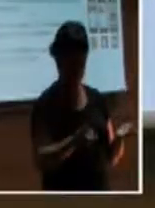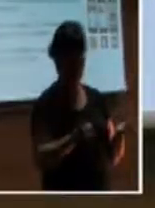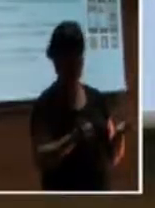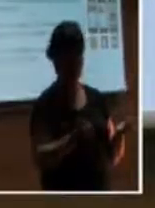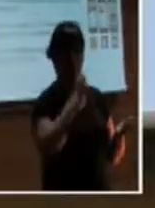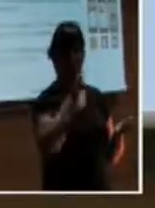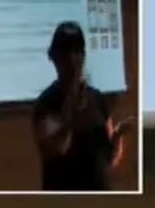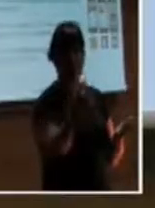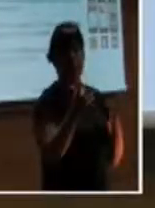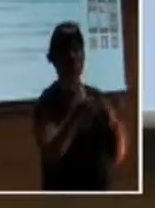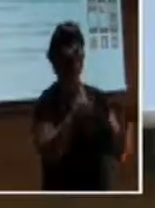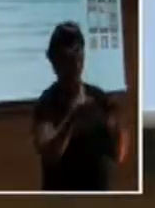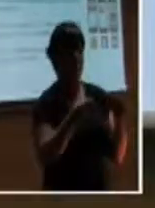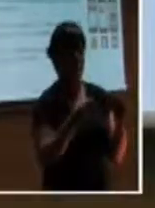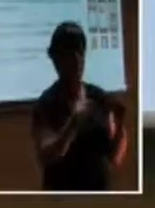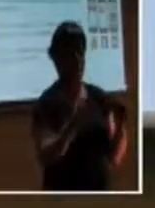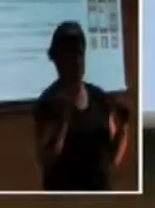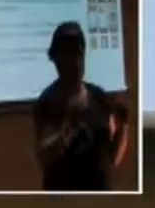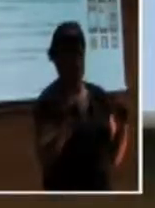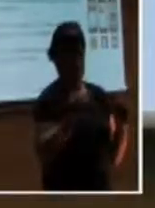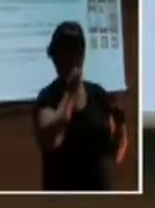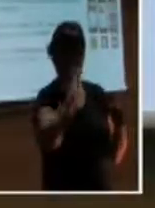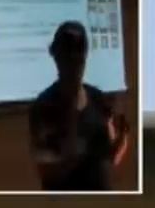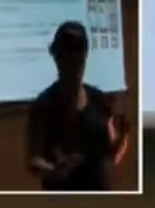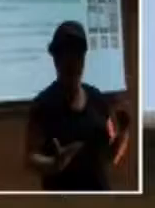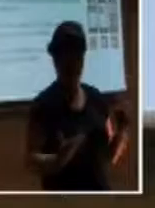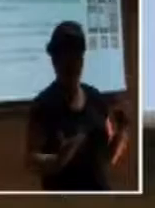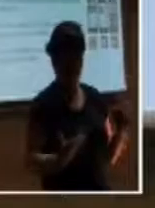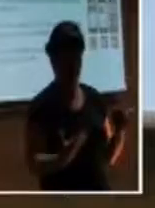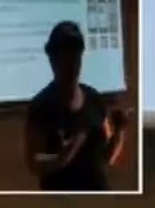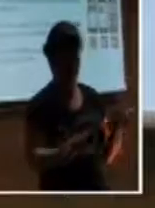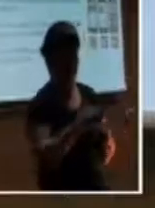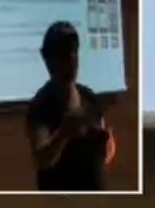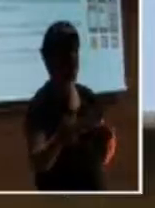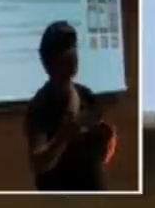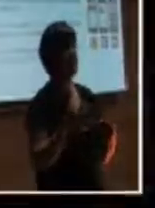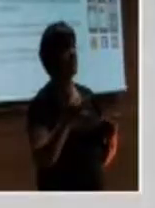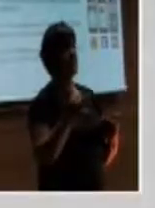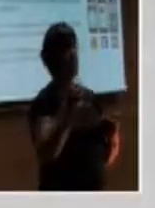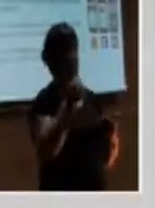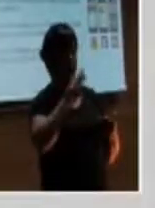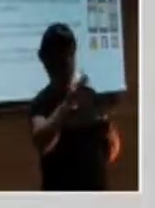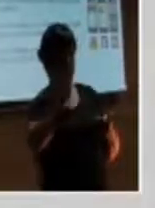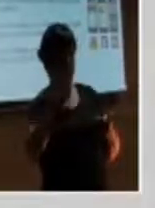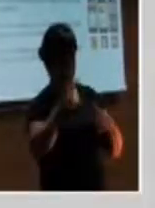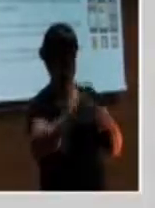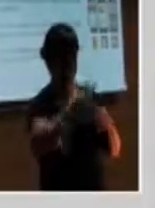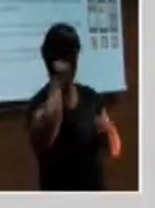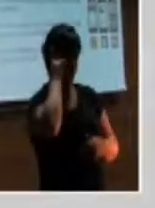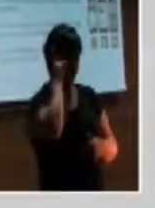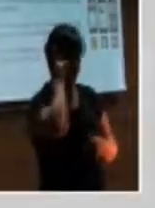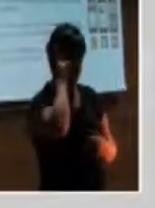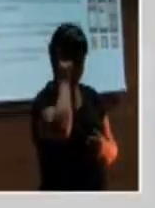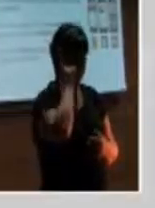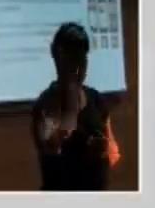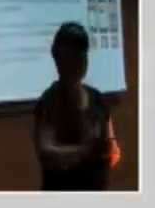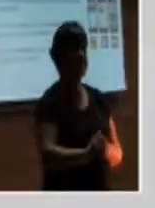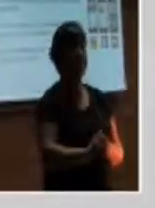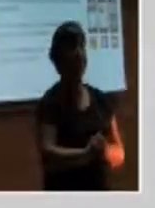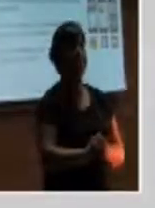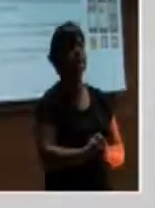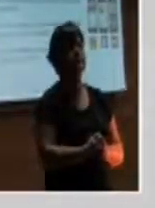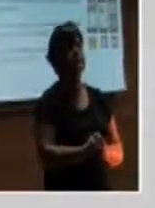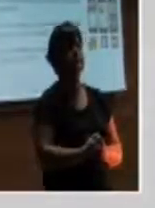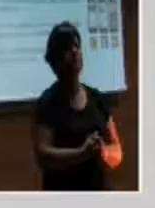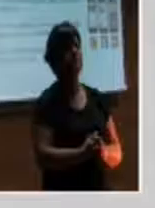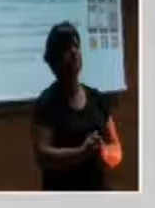tool. The apps and mobile applications that we make available are another tool. The first tools